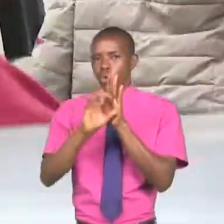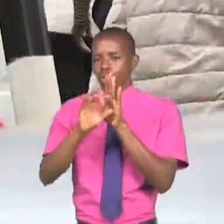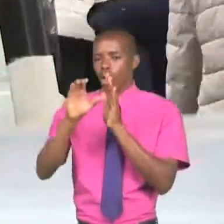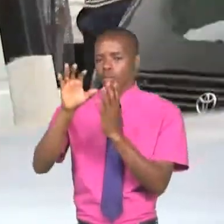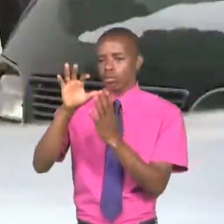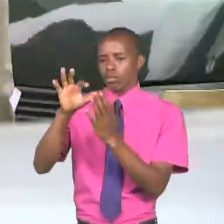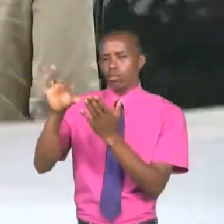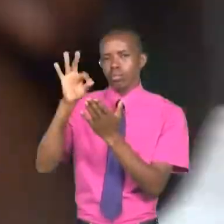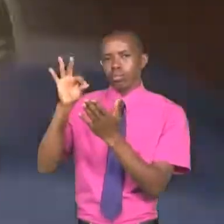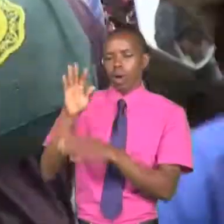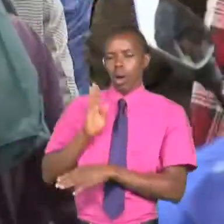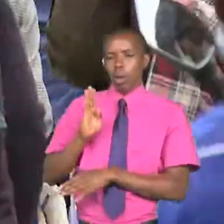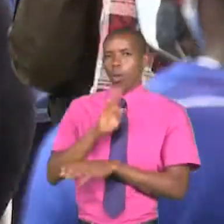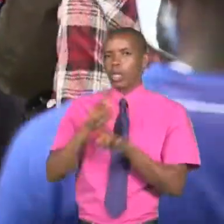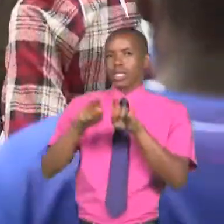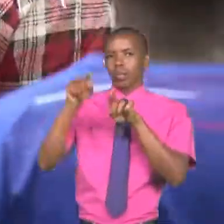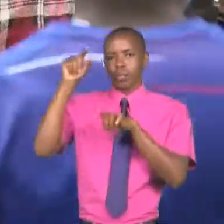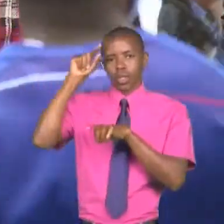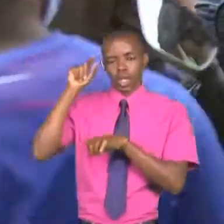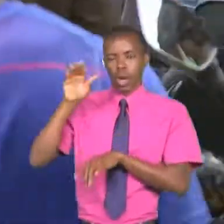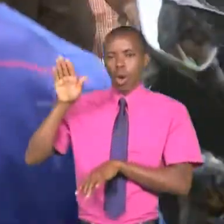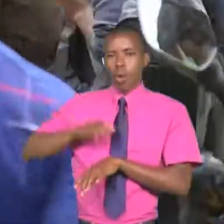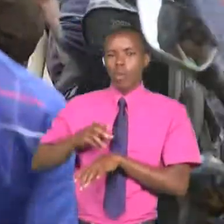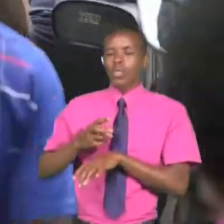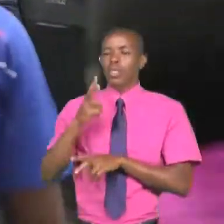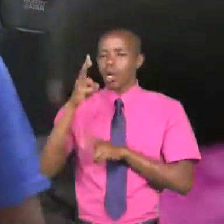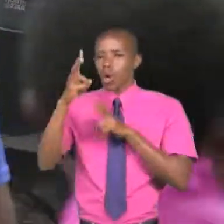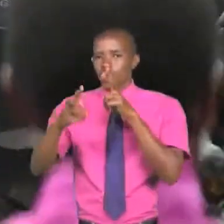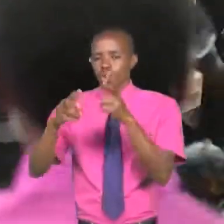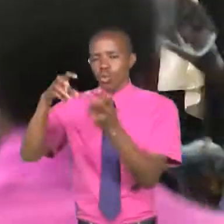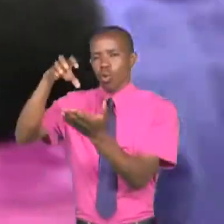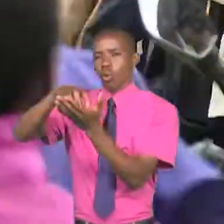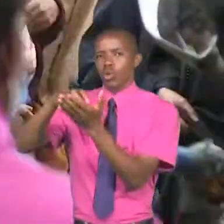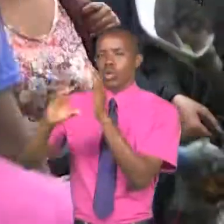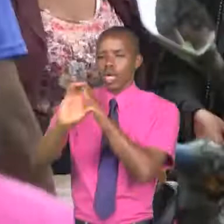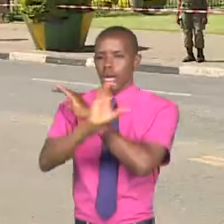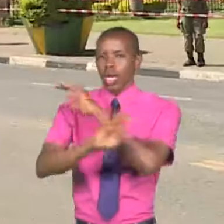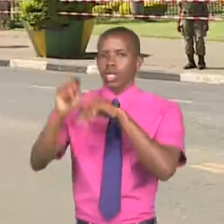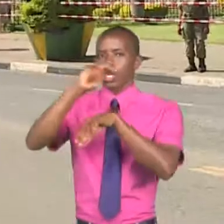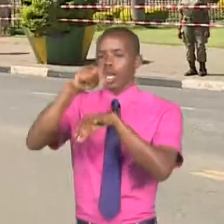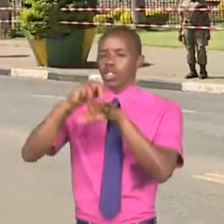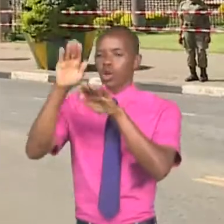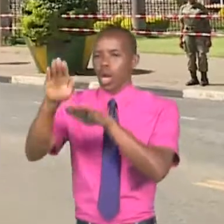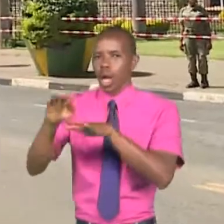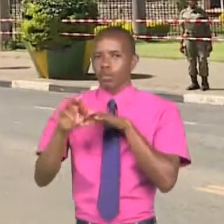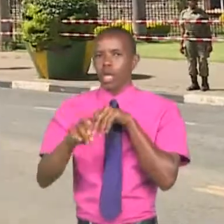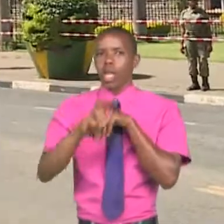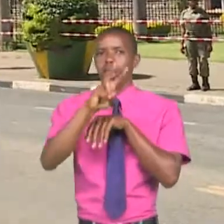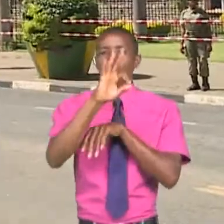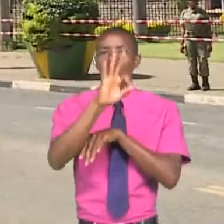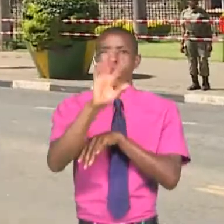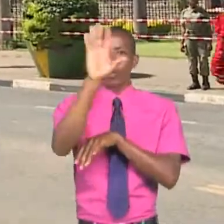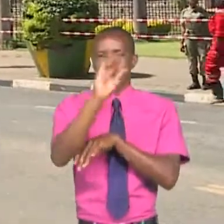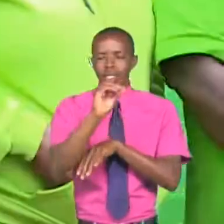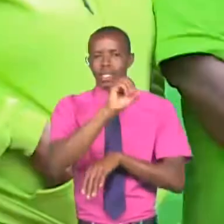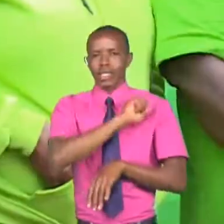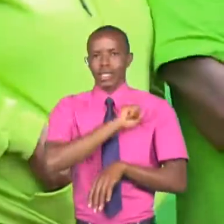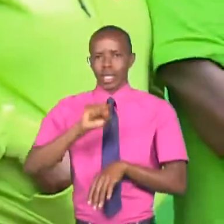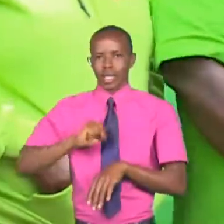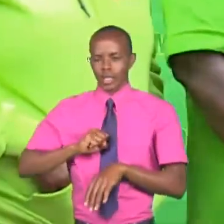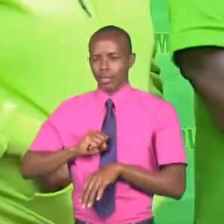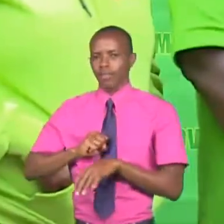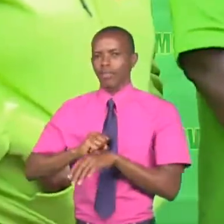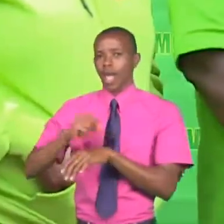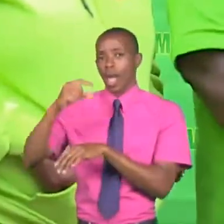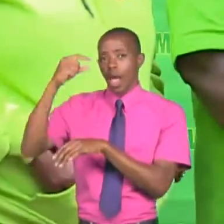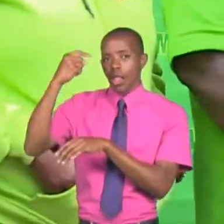can be of the same gender. Women hold 22% of seats in the country's National Assembly and 31% in the Senate. The Green Movement